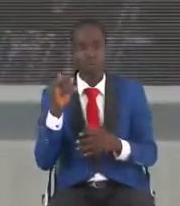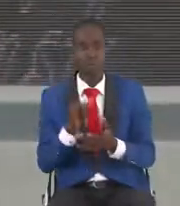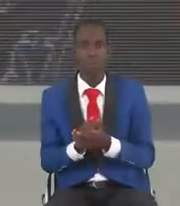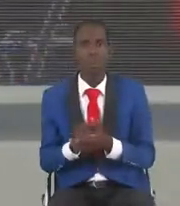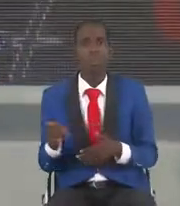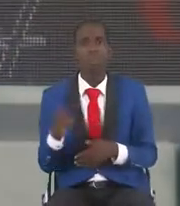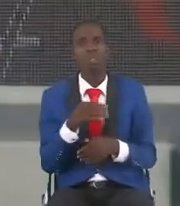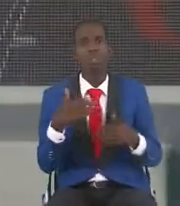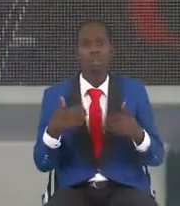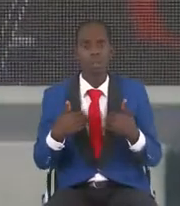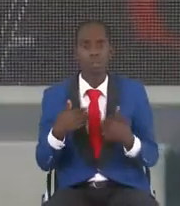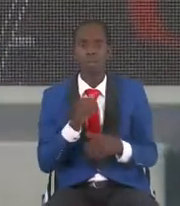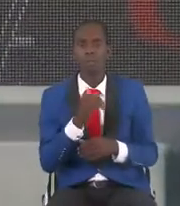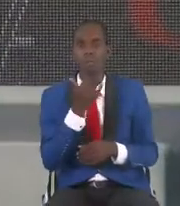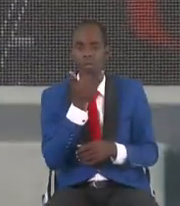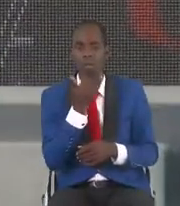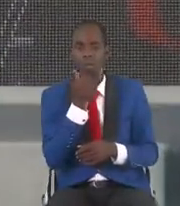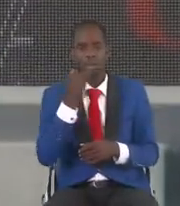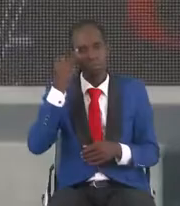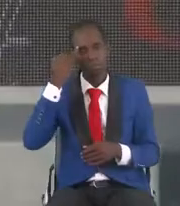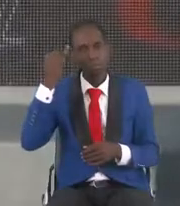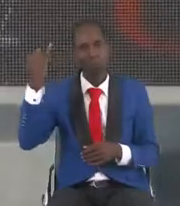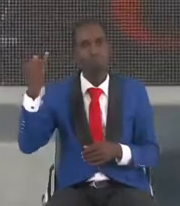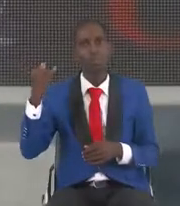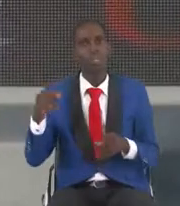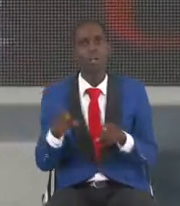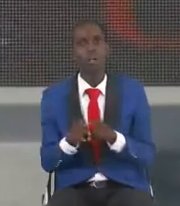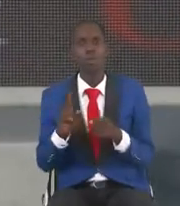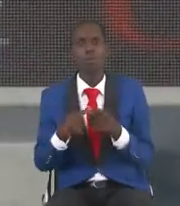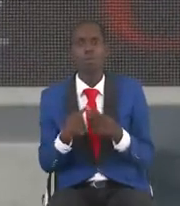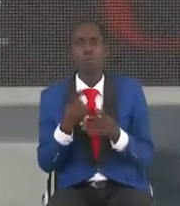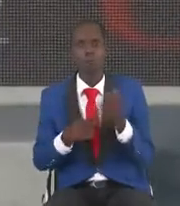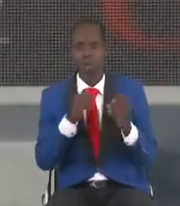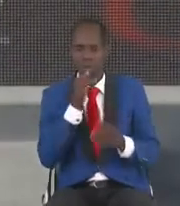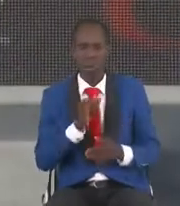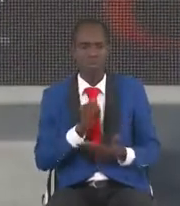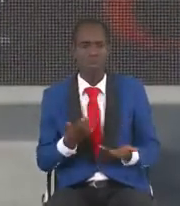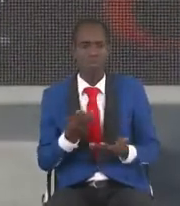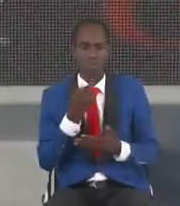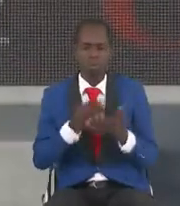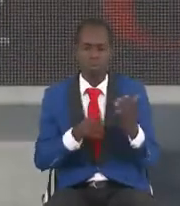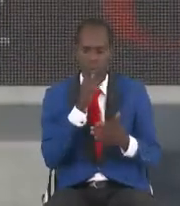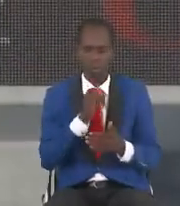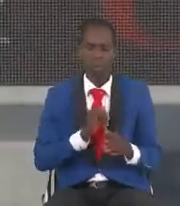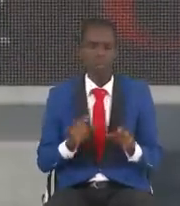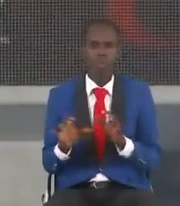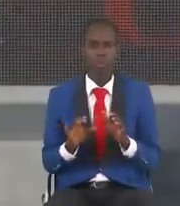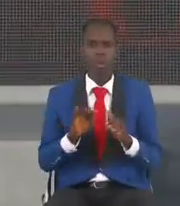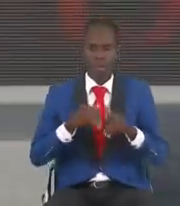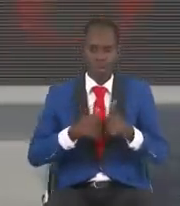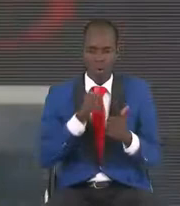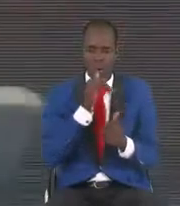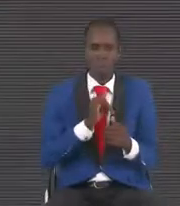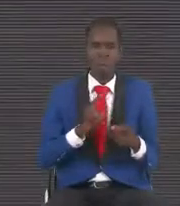wrong notion, a wrong idea as to what am I? What am I to do? How am I to do it